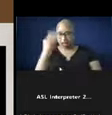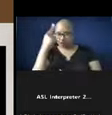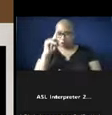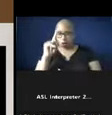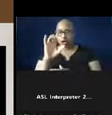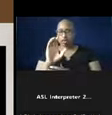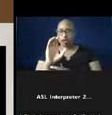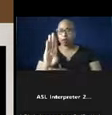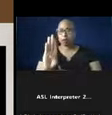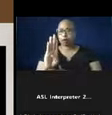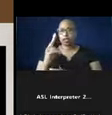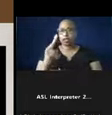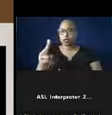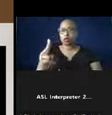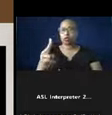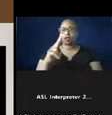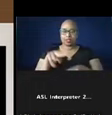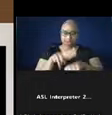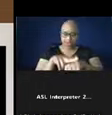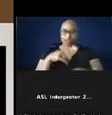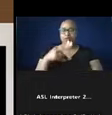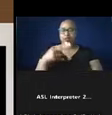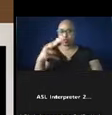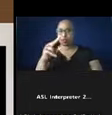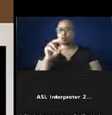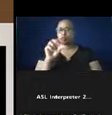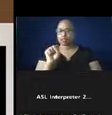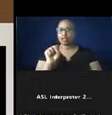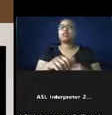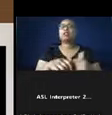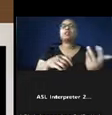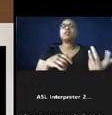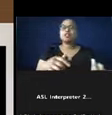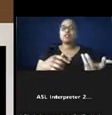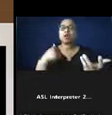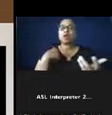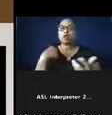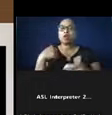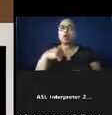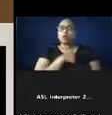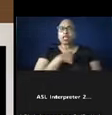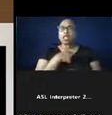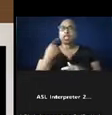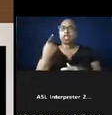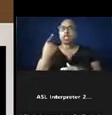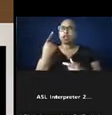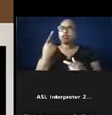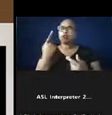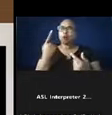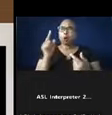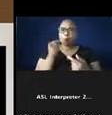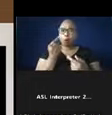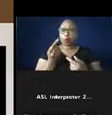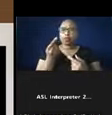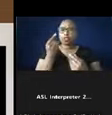this is that we would only consider adaptive reuse that were compatible with